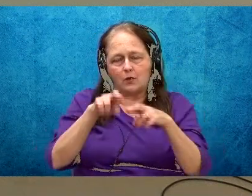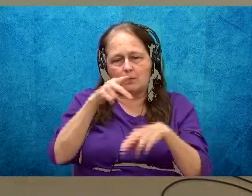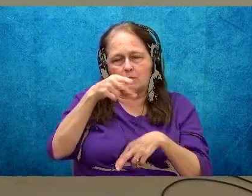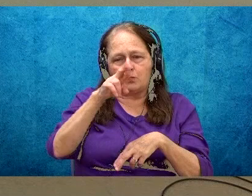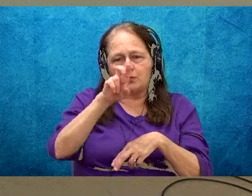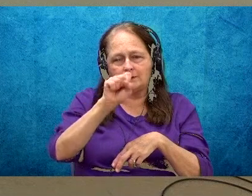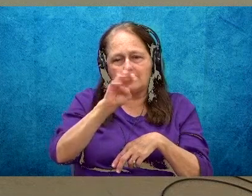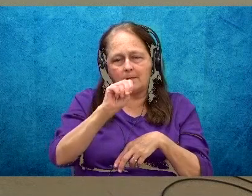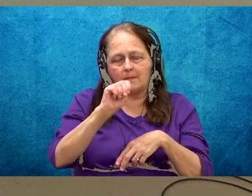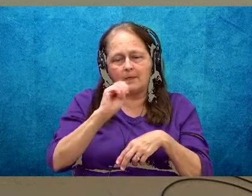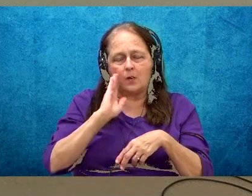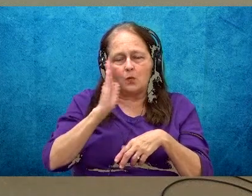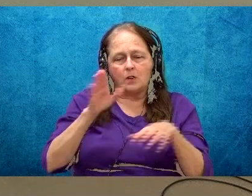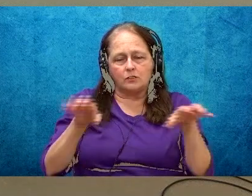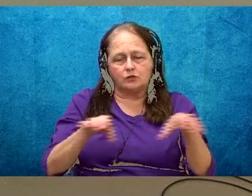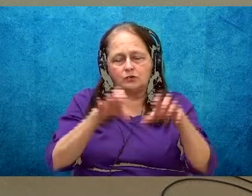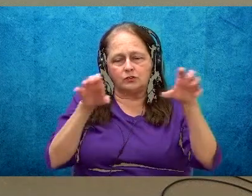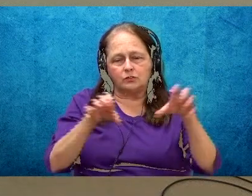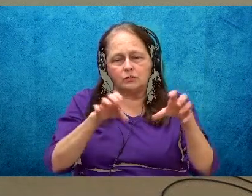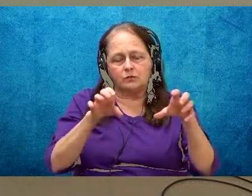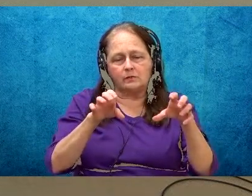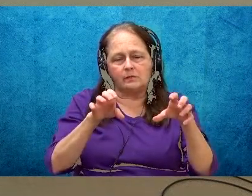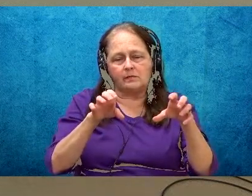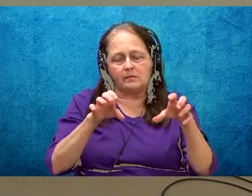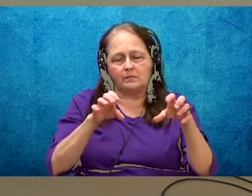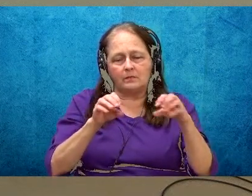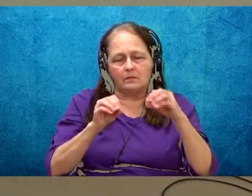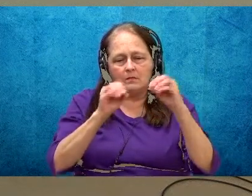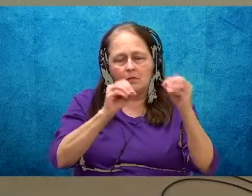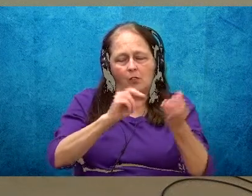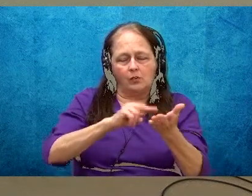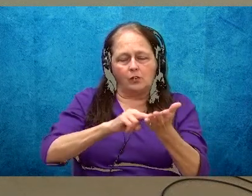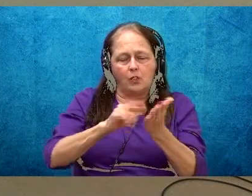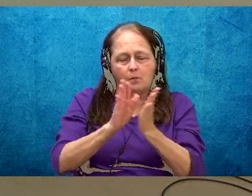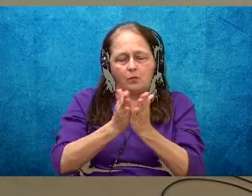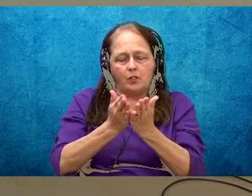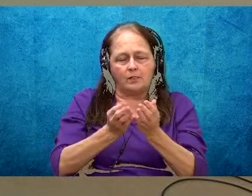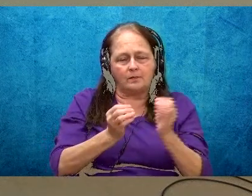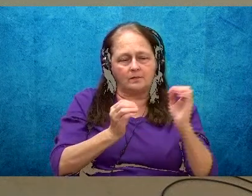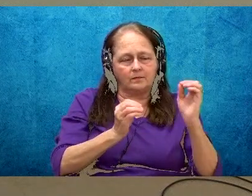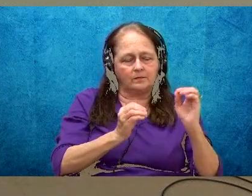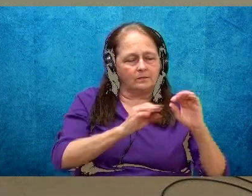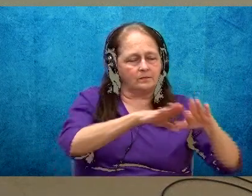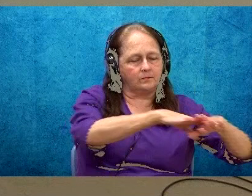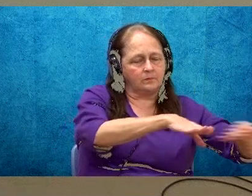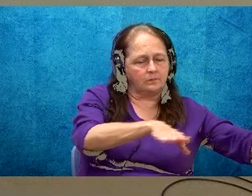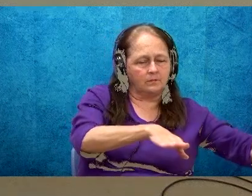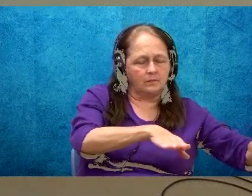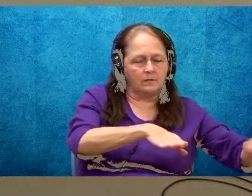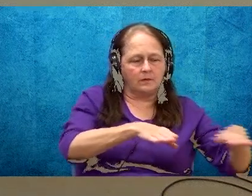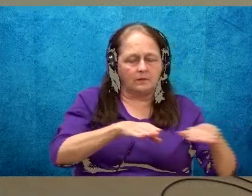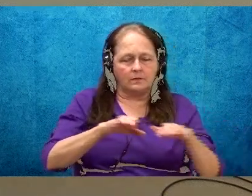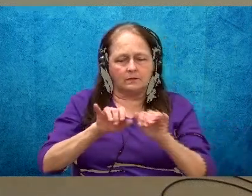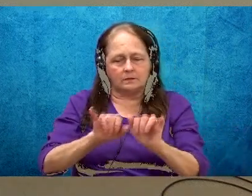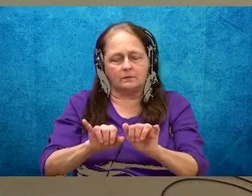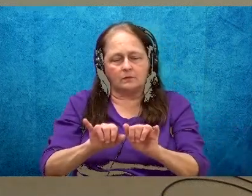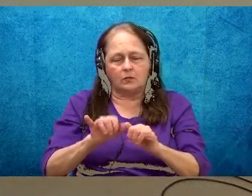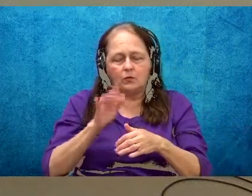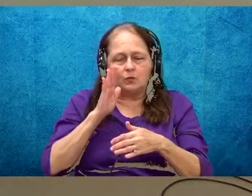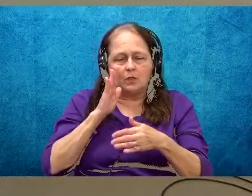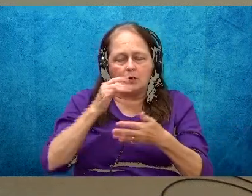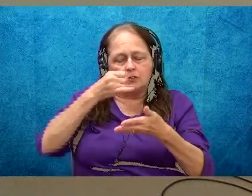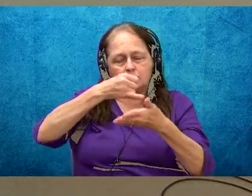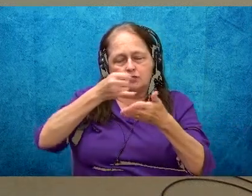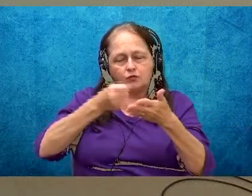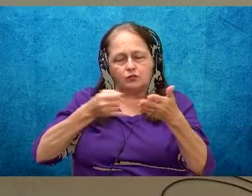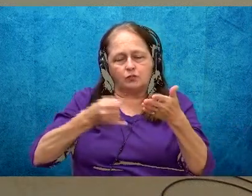So what I'm going to do, let's put this notebook here so the paper will stay steady, is I'm going to draw